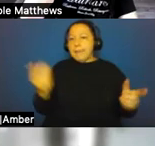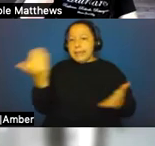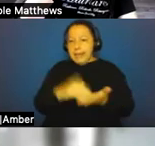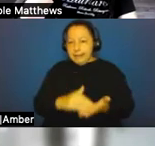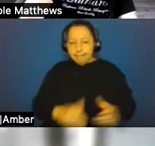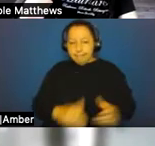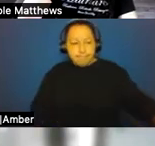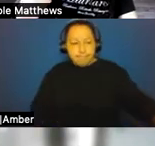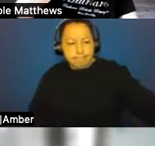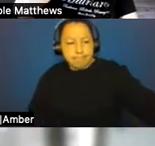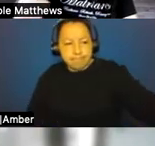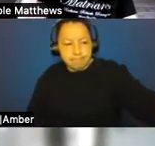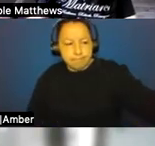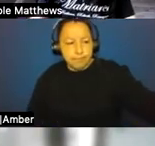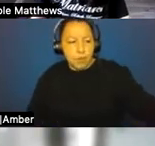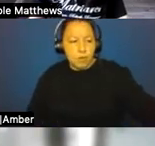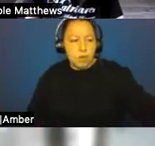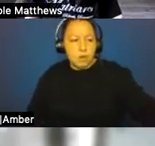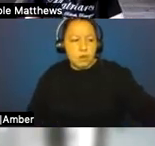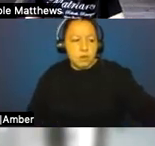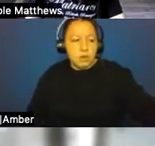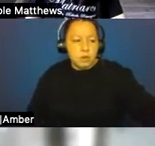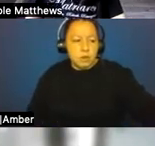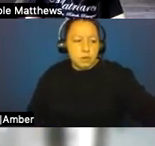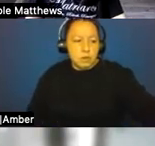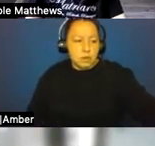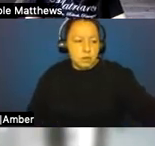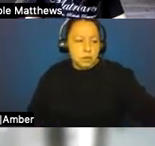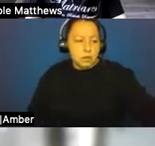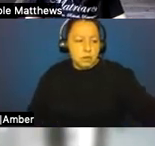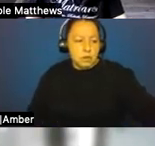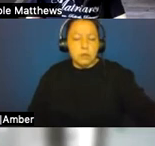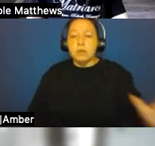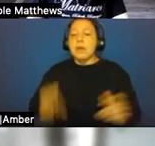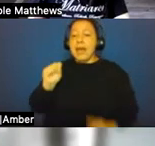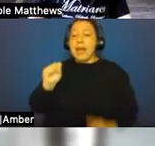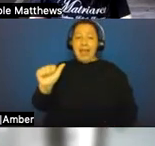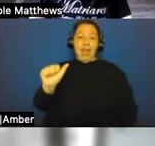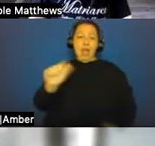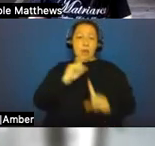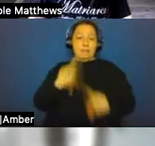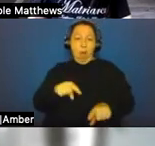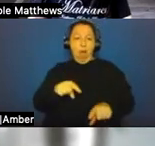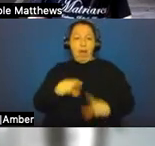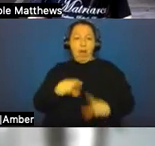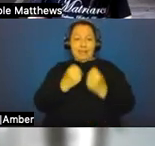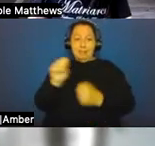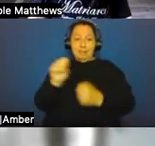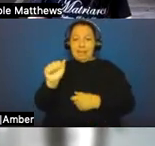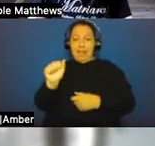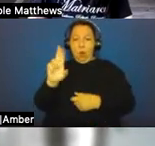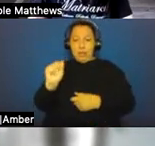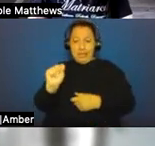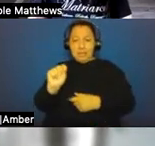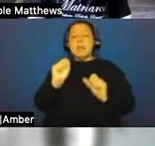Looking at sexual assault response teams, which can be really helpful, you know, and provide that multidisciplinary